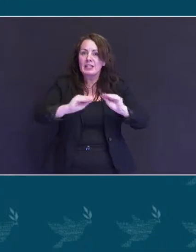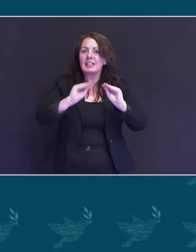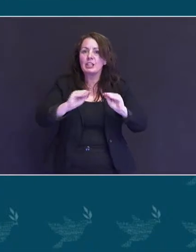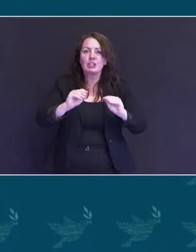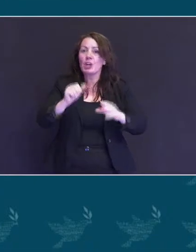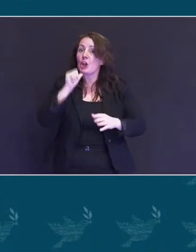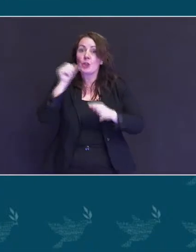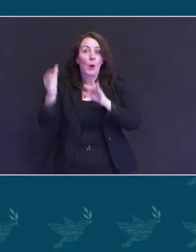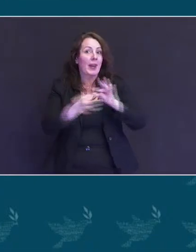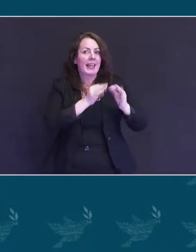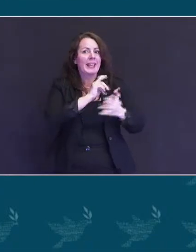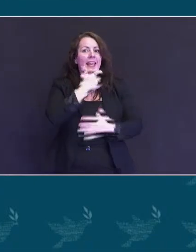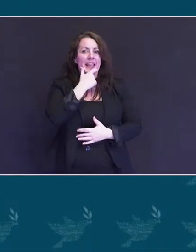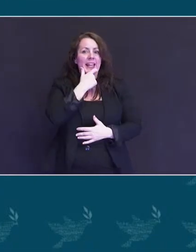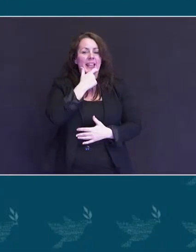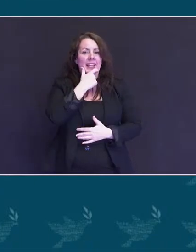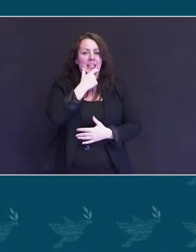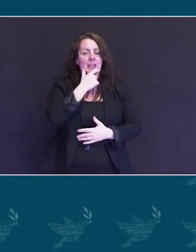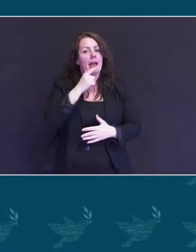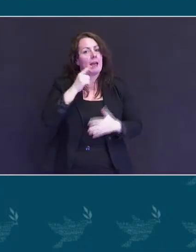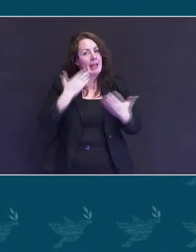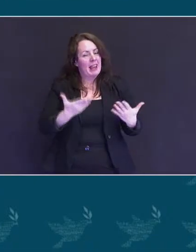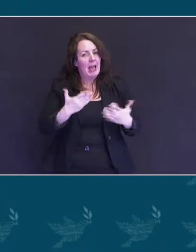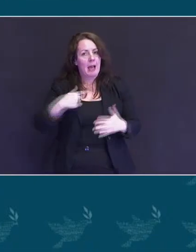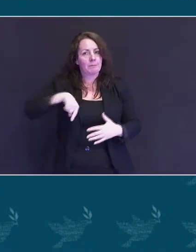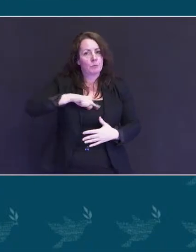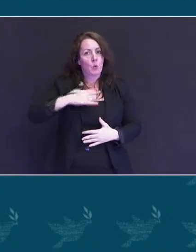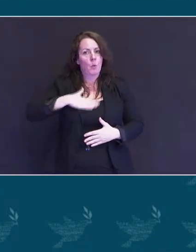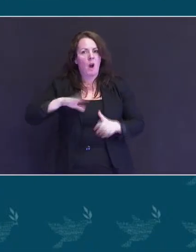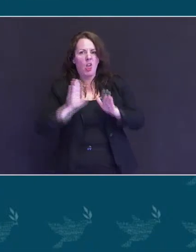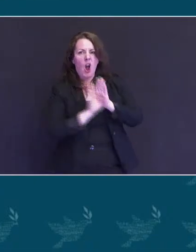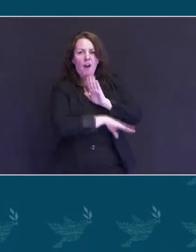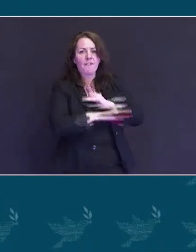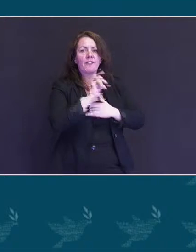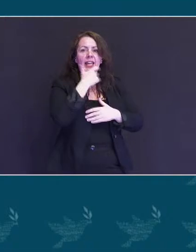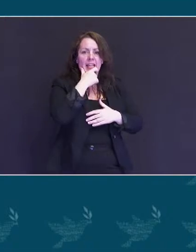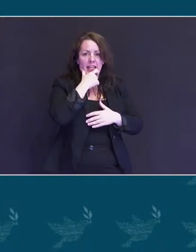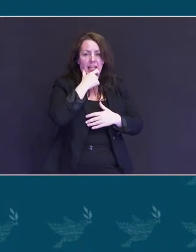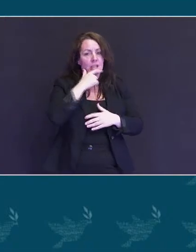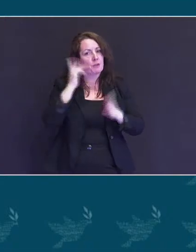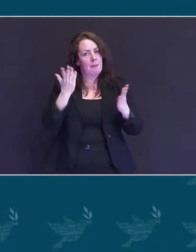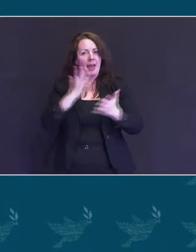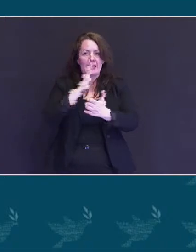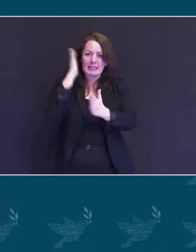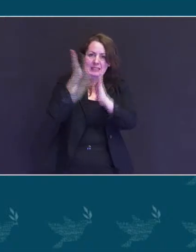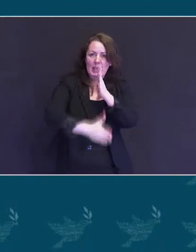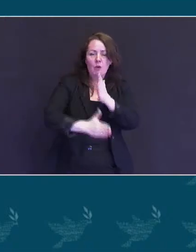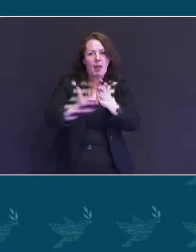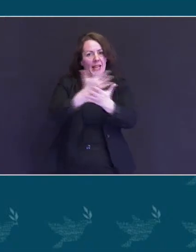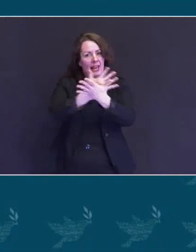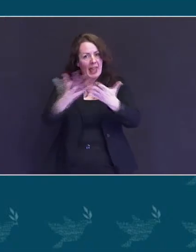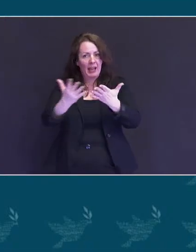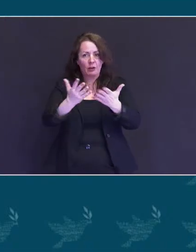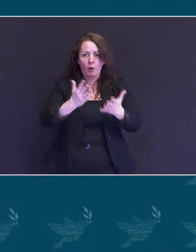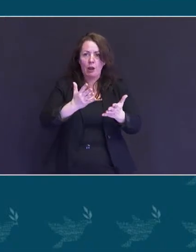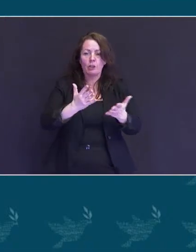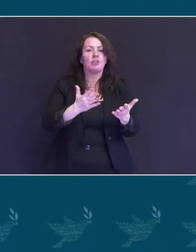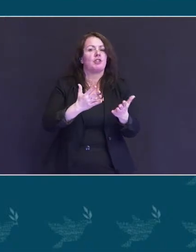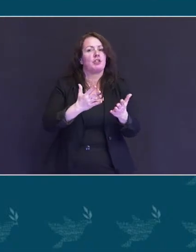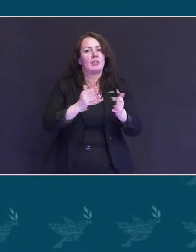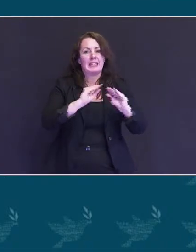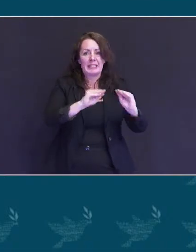of course, was around South African Sign Language, which has also been recognized as an official